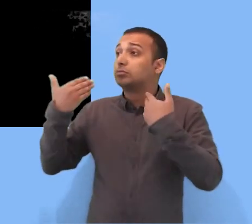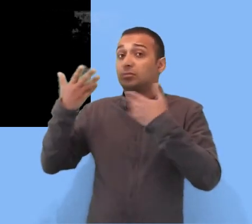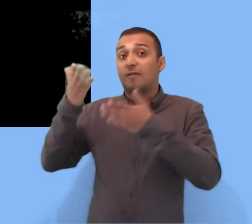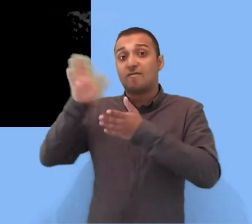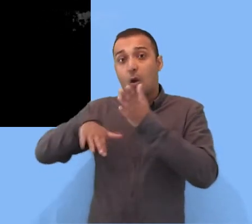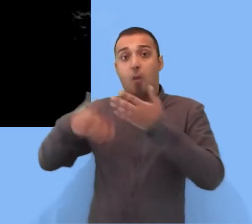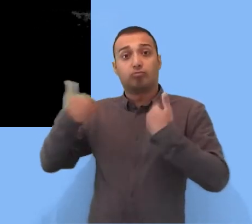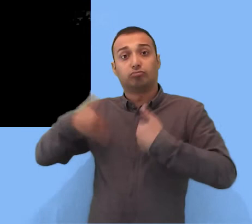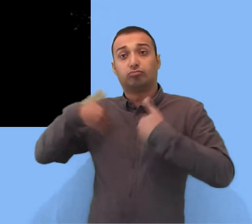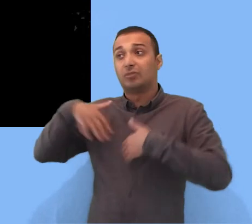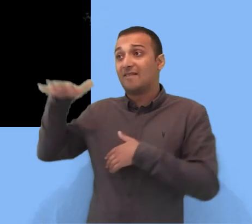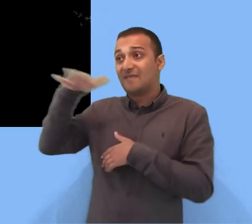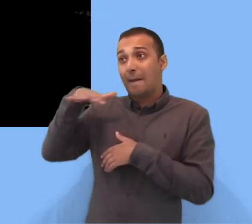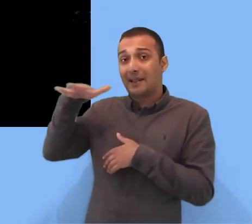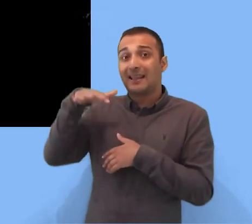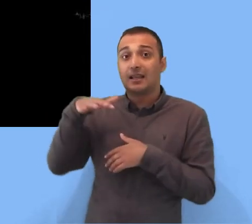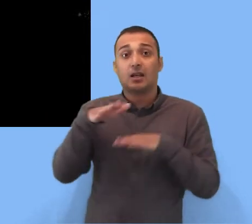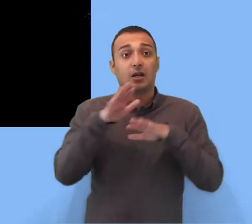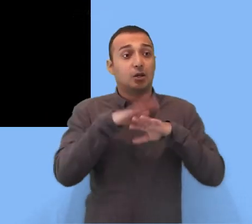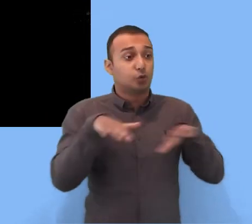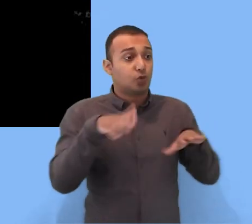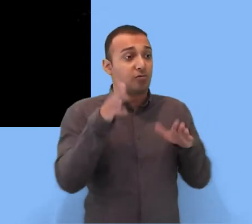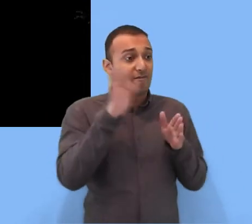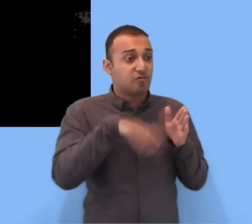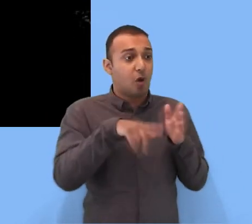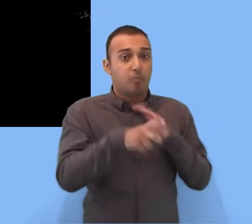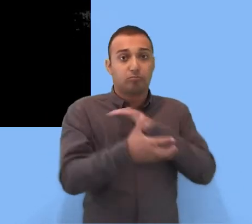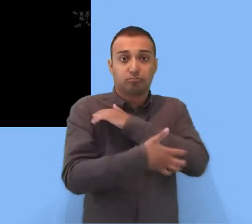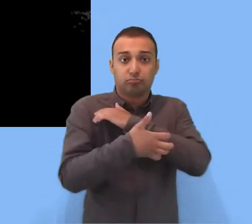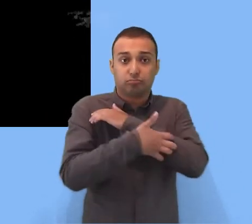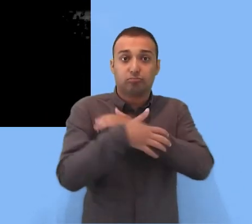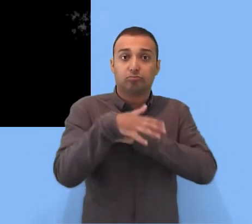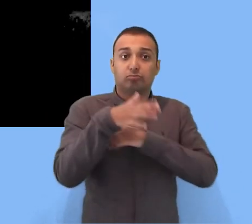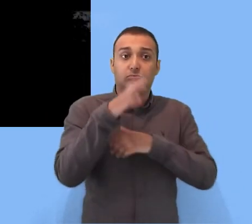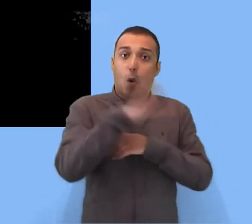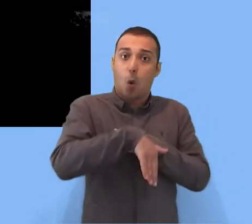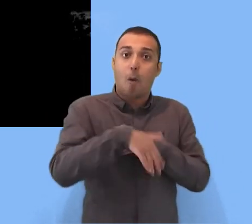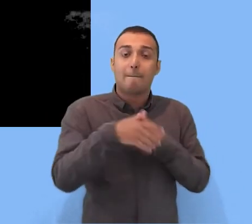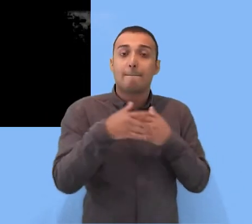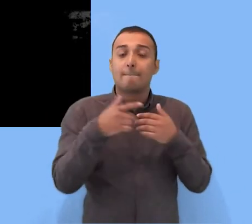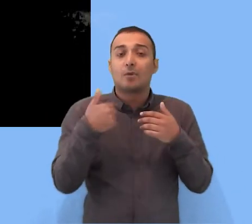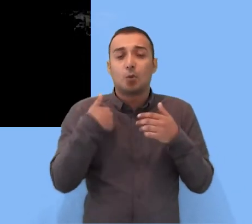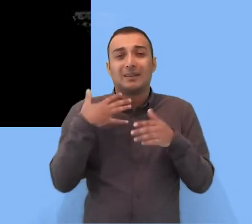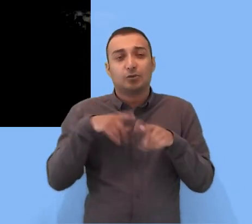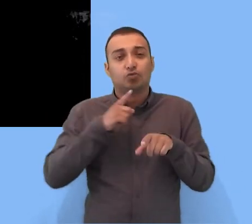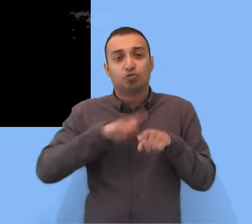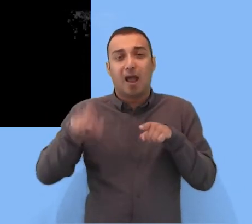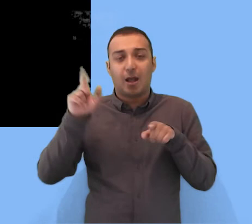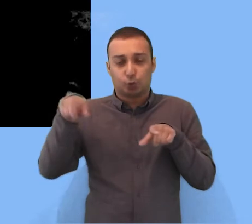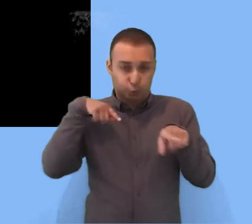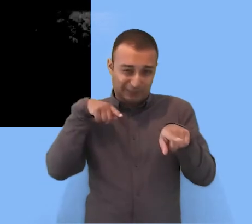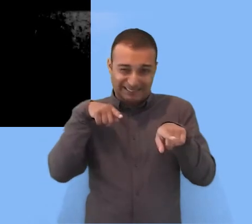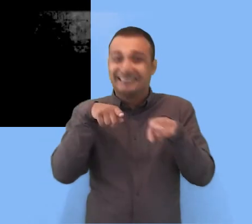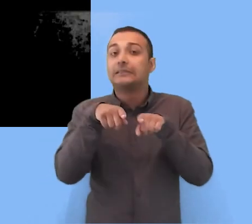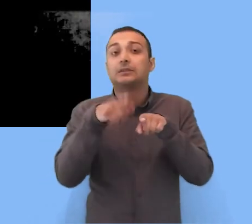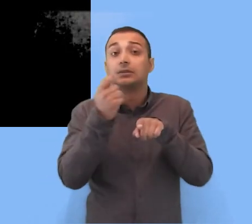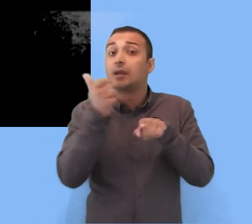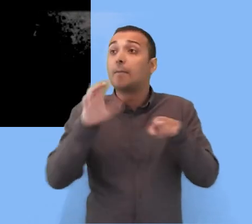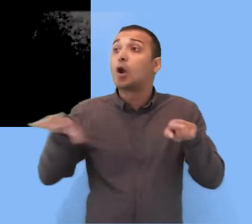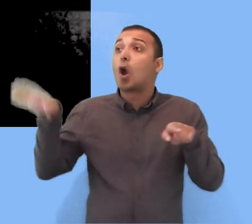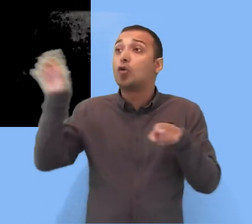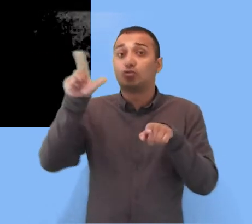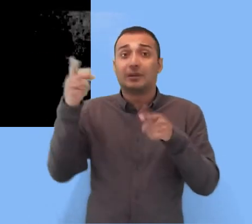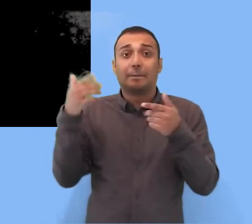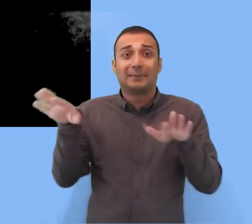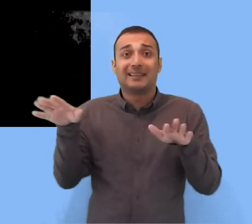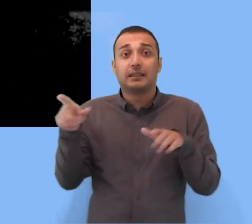and children who aren't from well-off homes. And some countries have accomplished that. There are countries where you can't look at a child's outcome and make